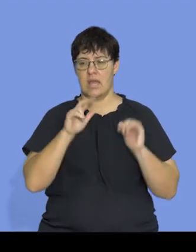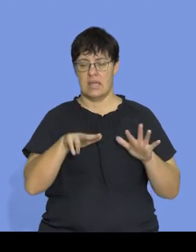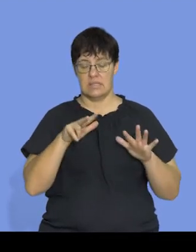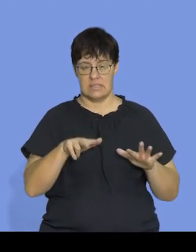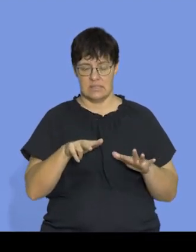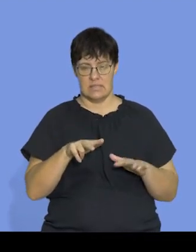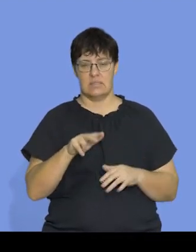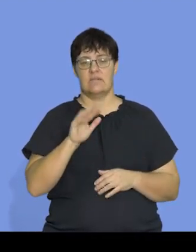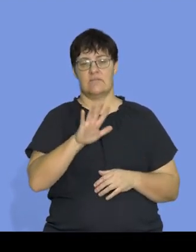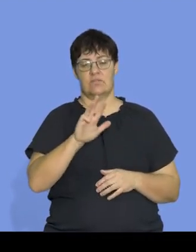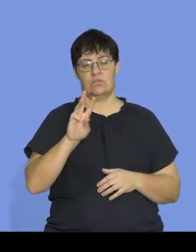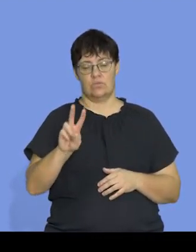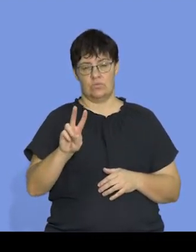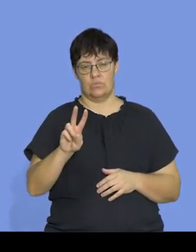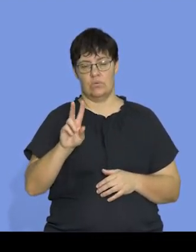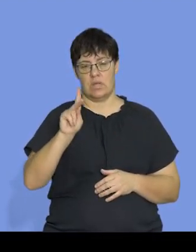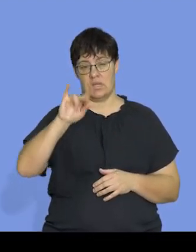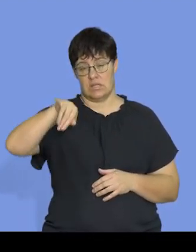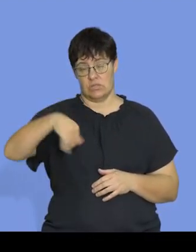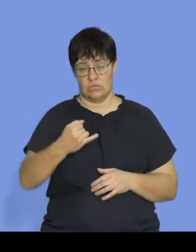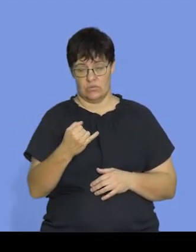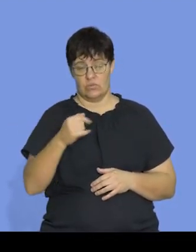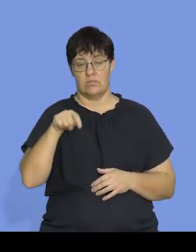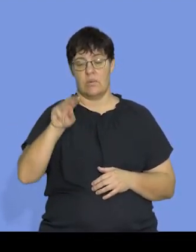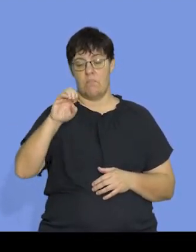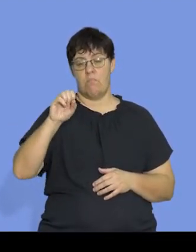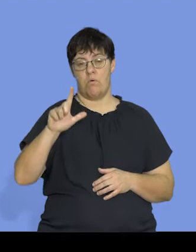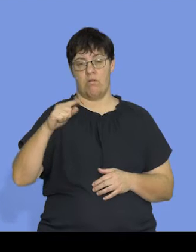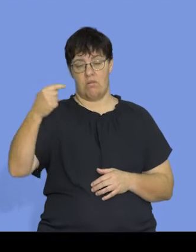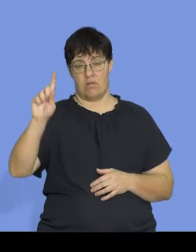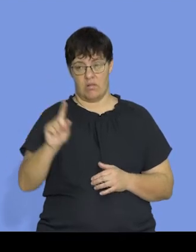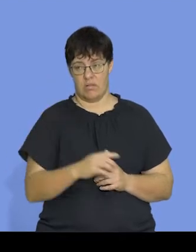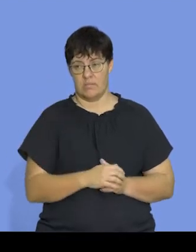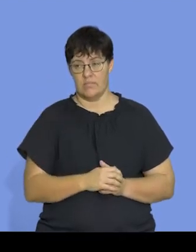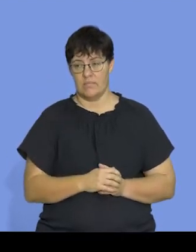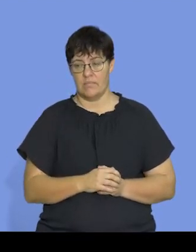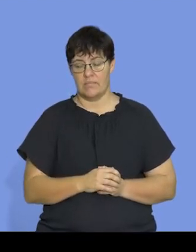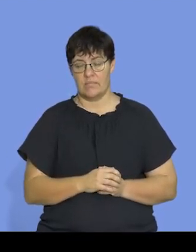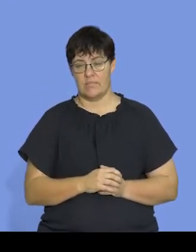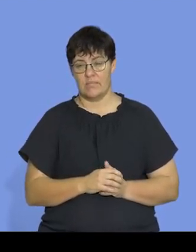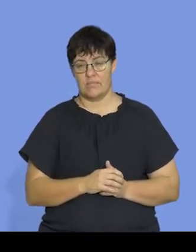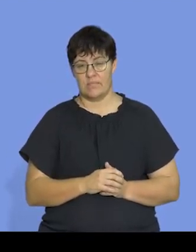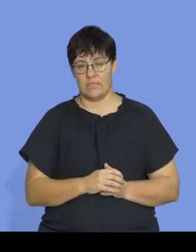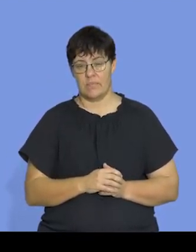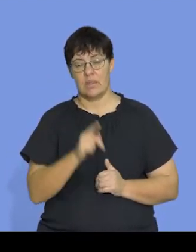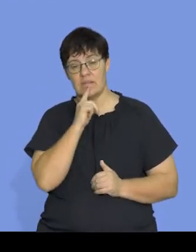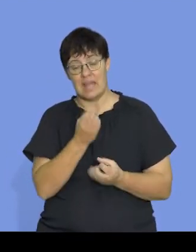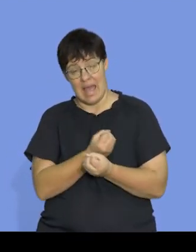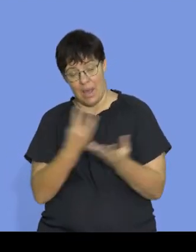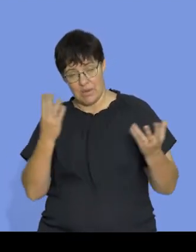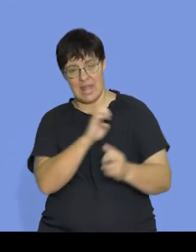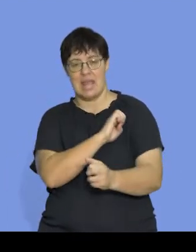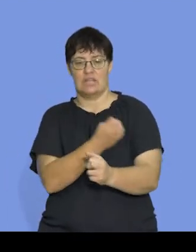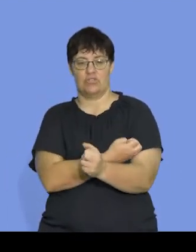joules, okay? Kilojoules per mole, right? So this is the amount of energy that